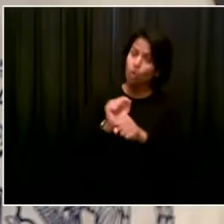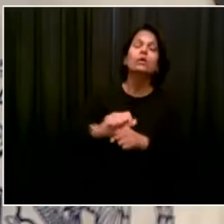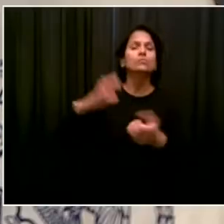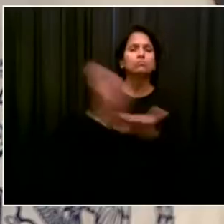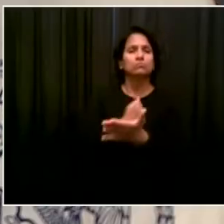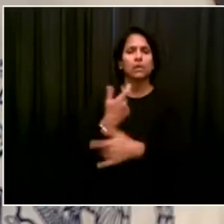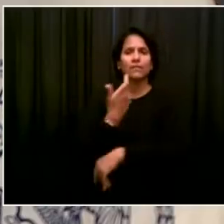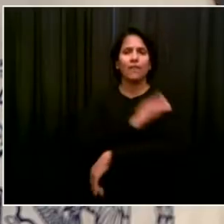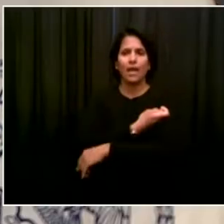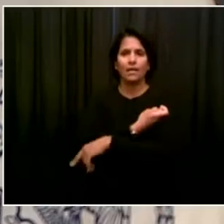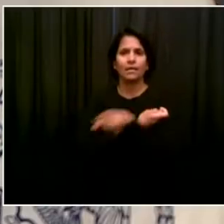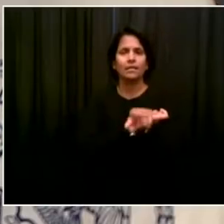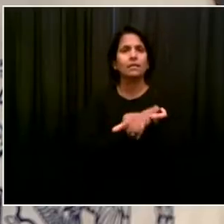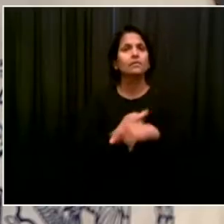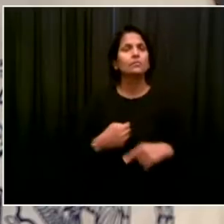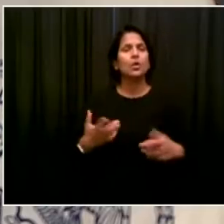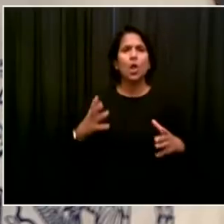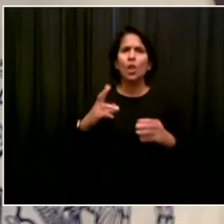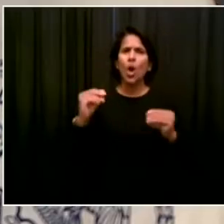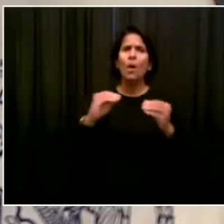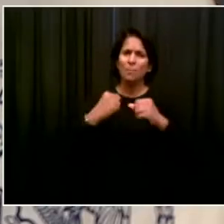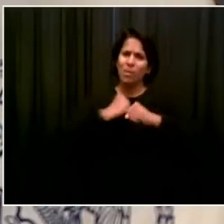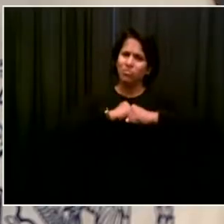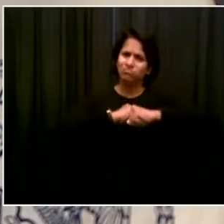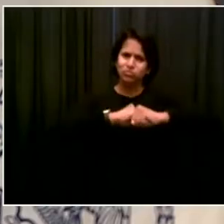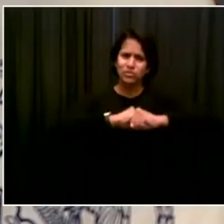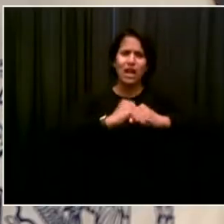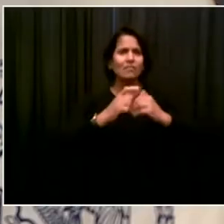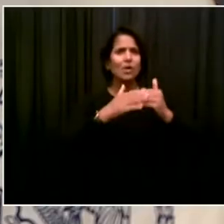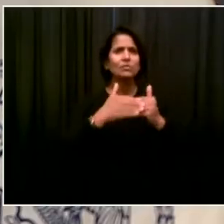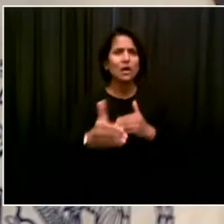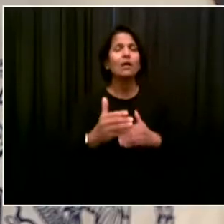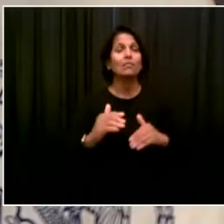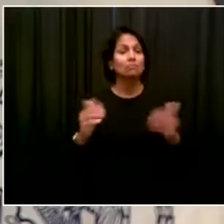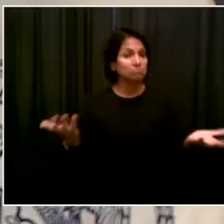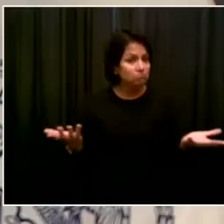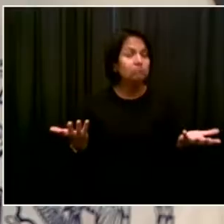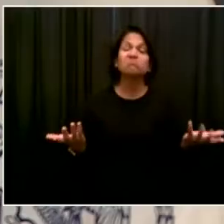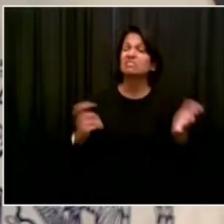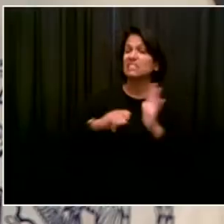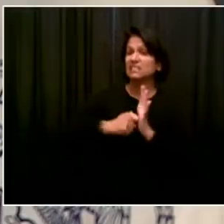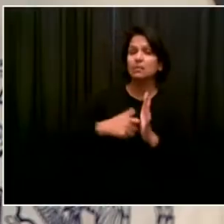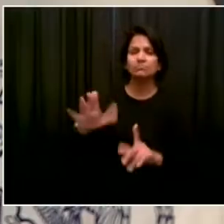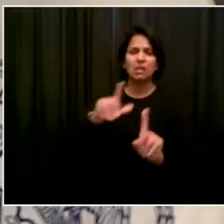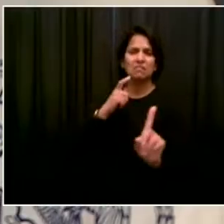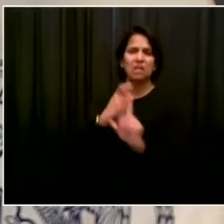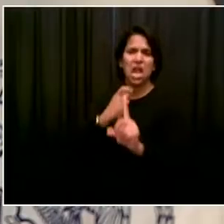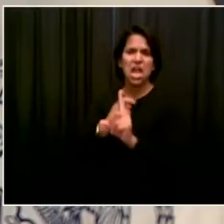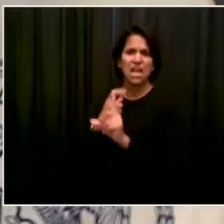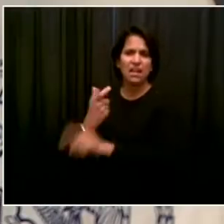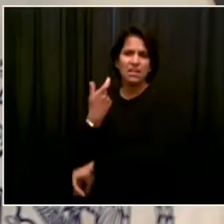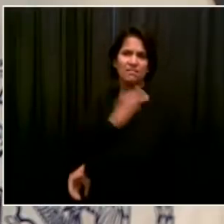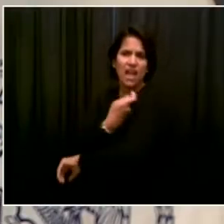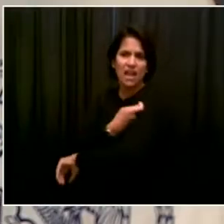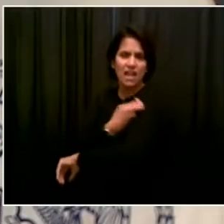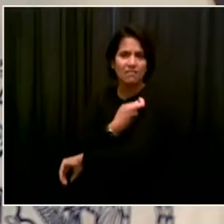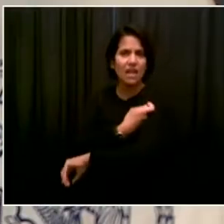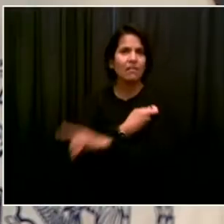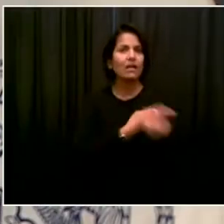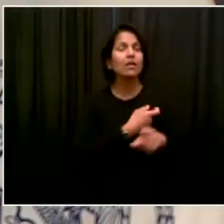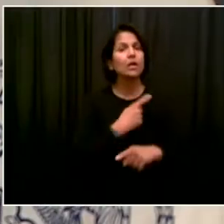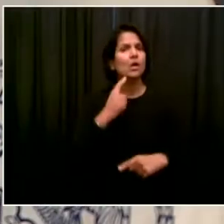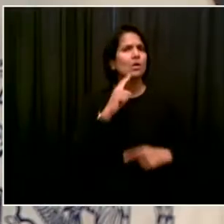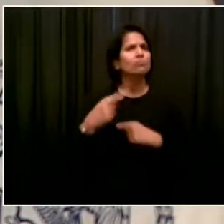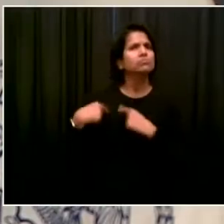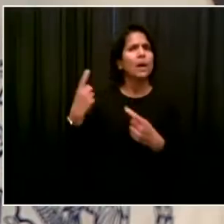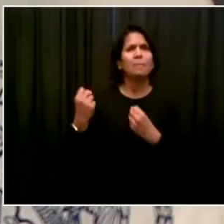emphasize over recent weeks, of course, we've had many, many conversations with labor leaders representing the city workforce. We've heard a lot of opinions, a lot of concerns. We've taken